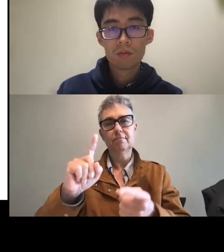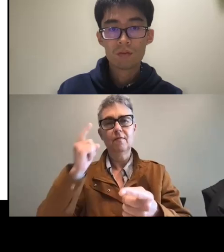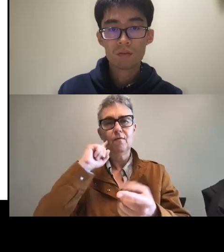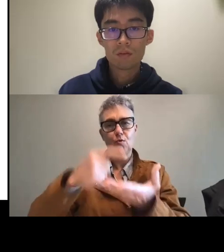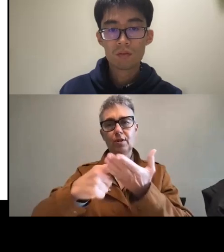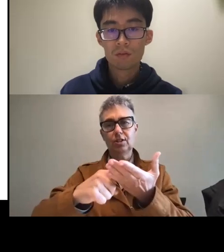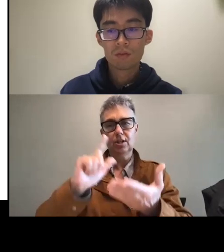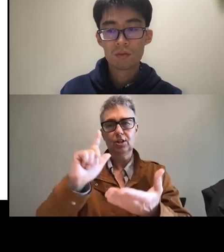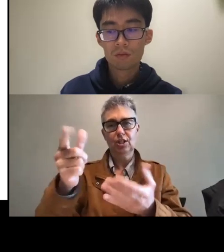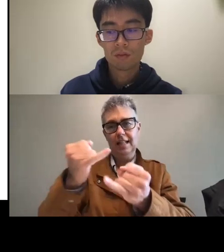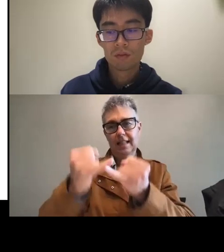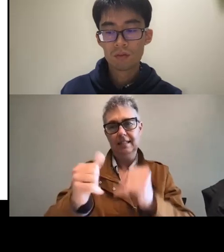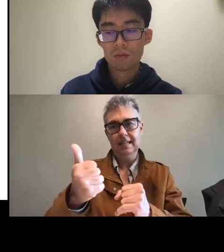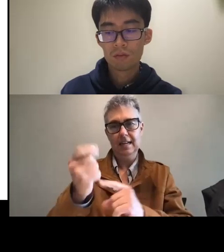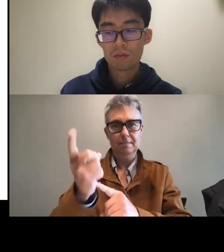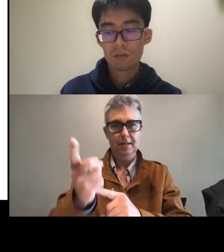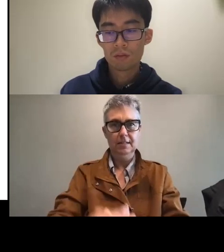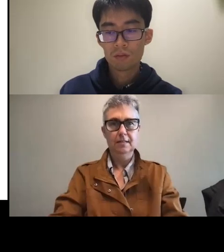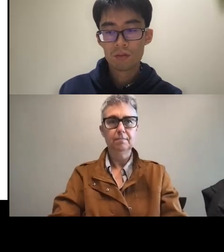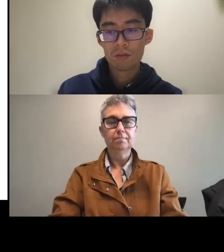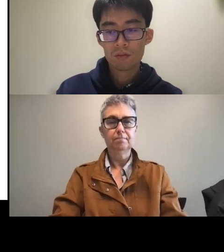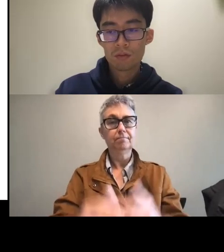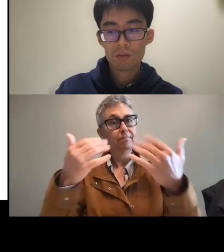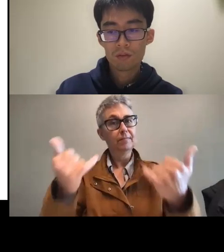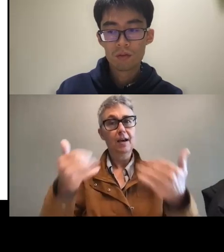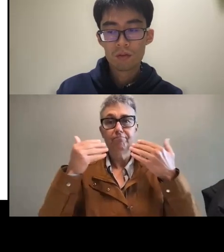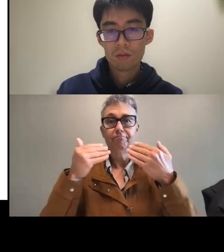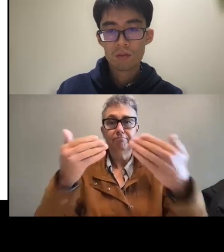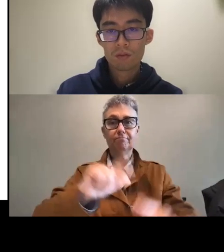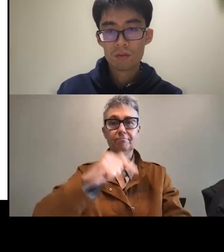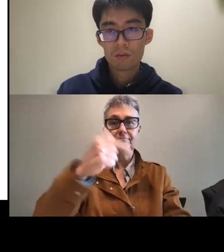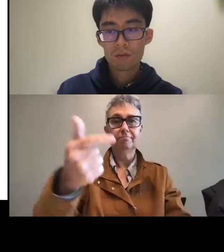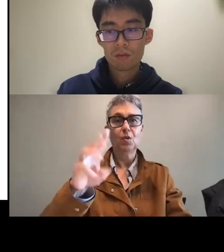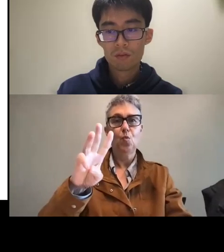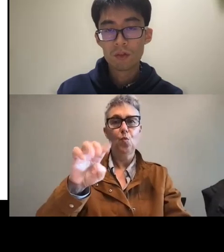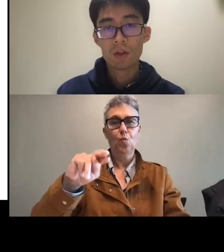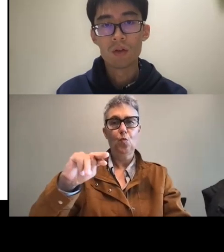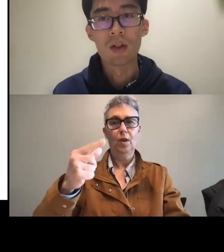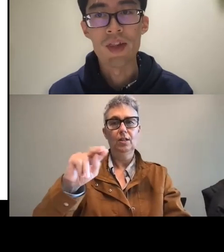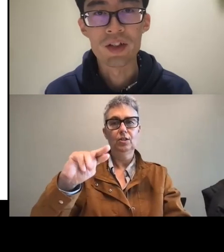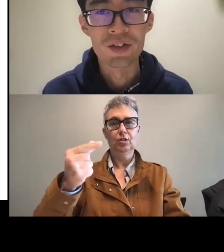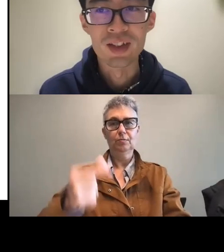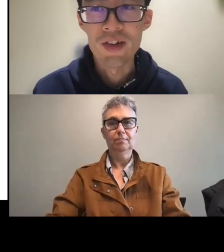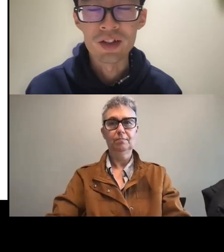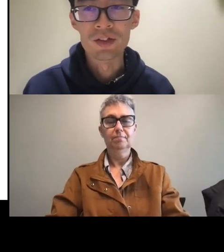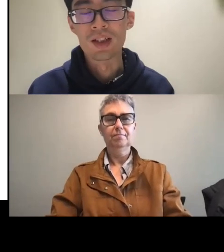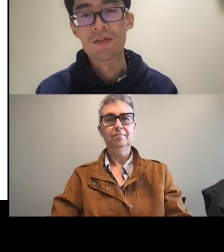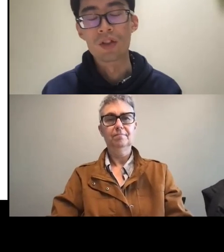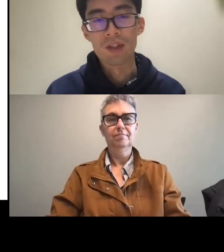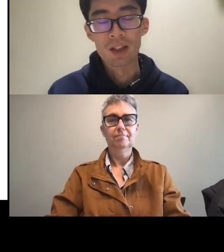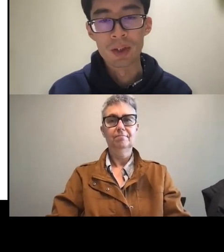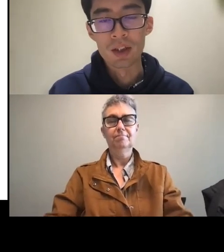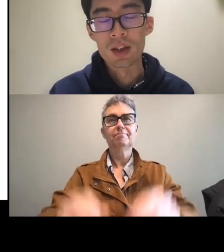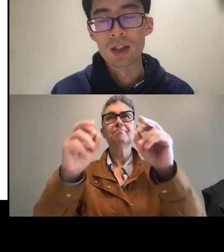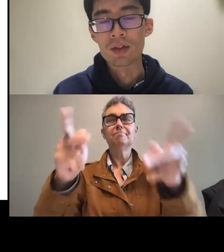be appreciated then. But without any further ado, Wengong, you have the floor. Oh, thank you. Yeah, thank you